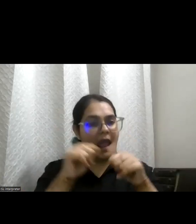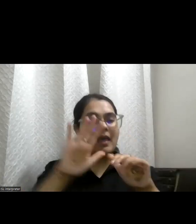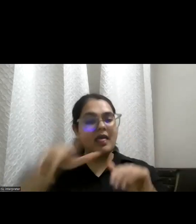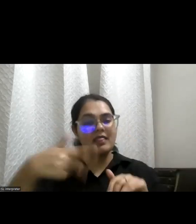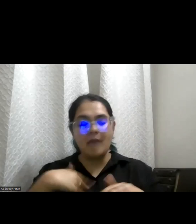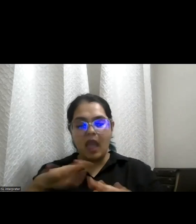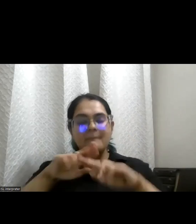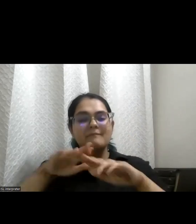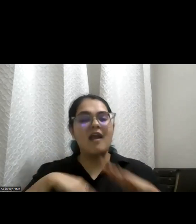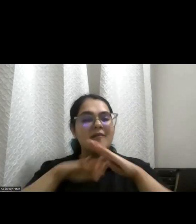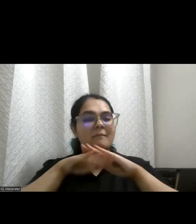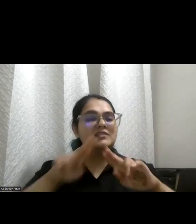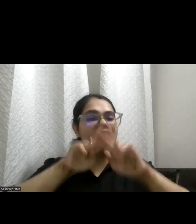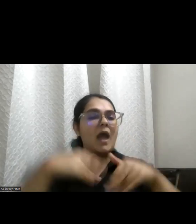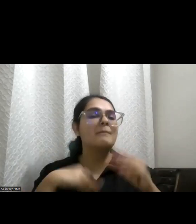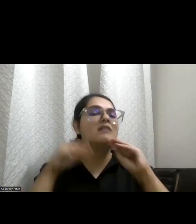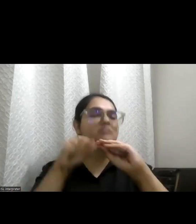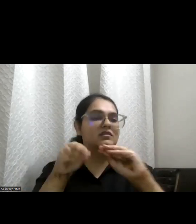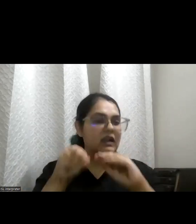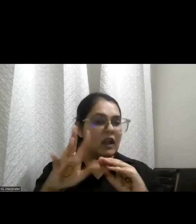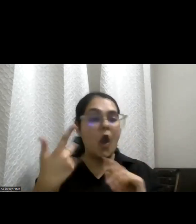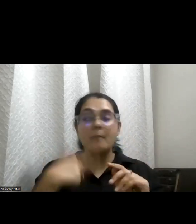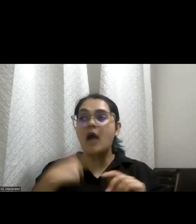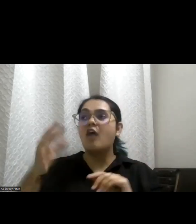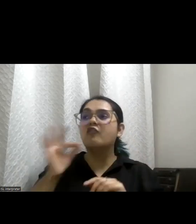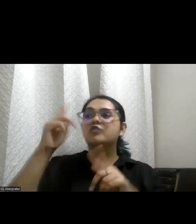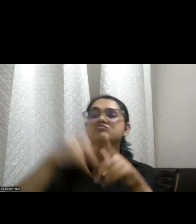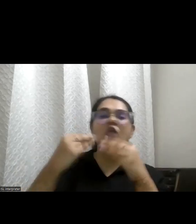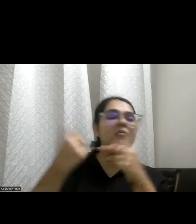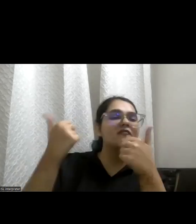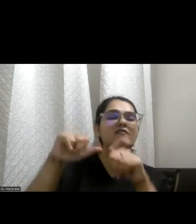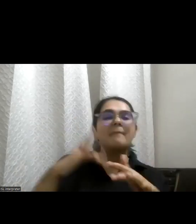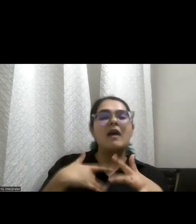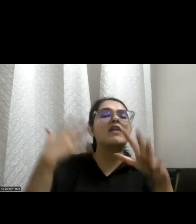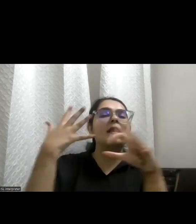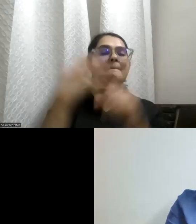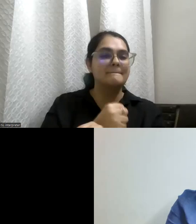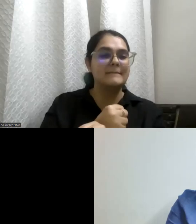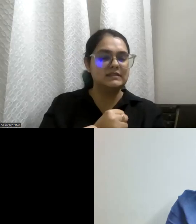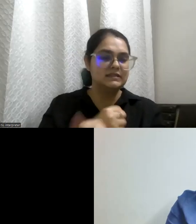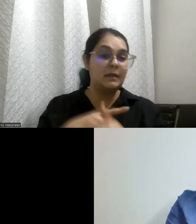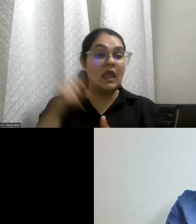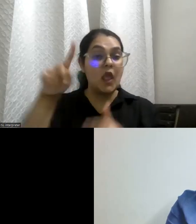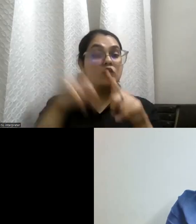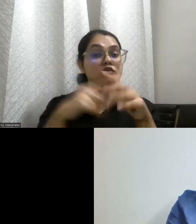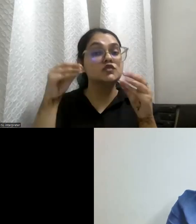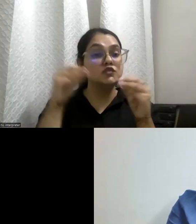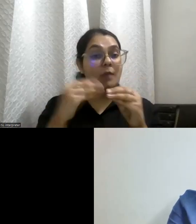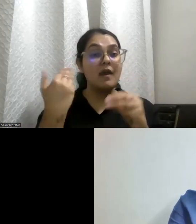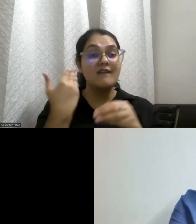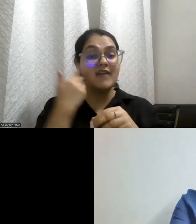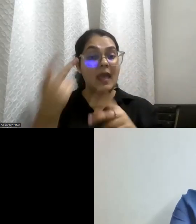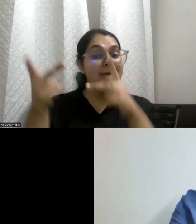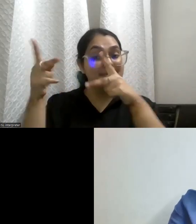family, or they are not into the productive in the career profession for a few years into the job. So once they want to come